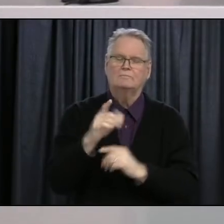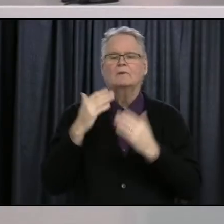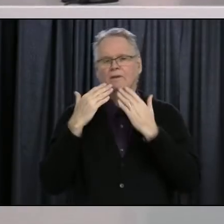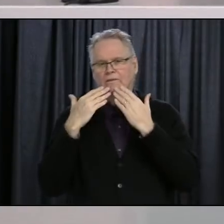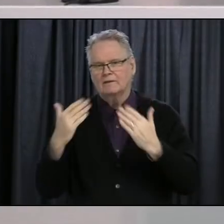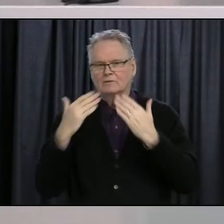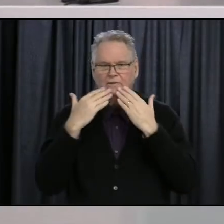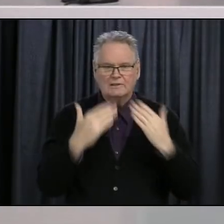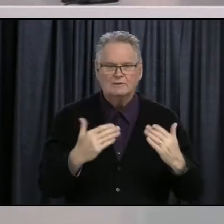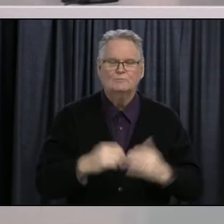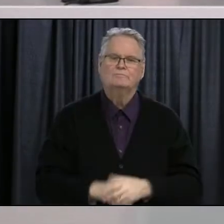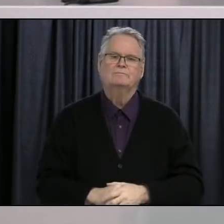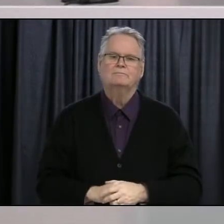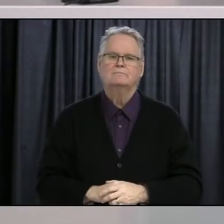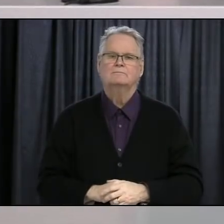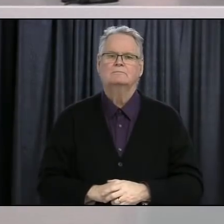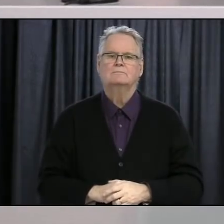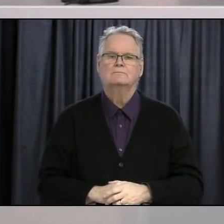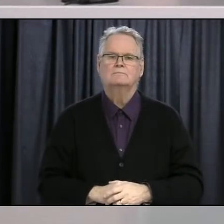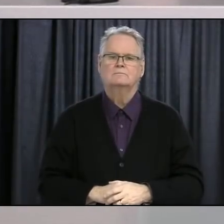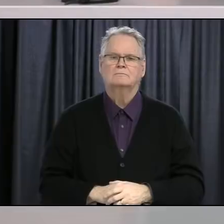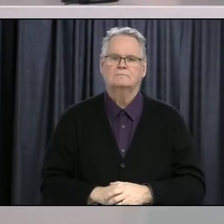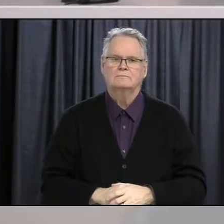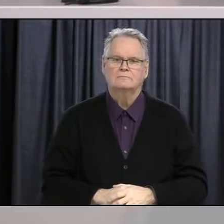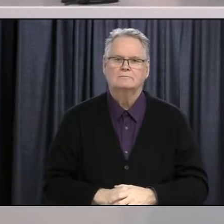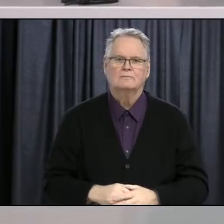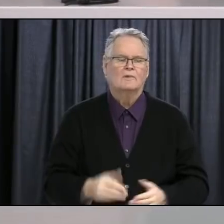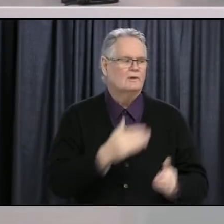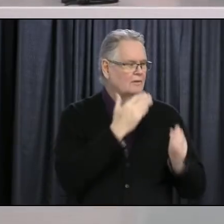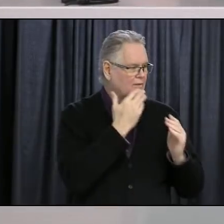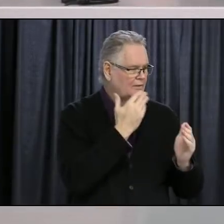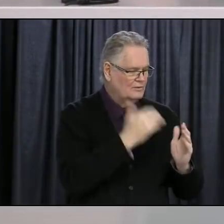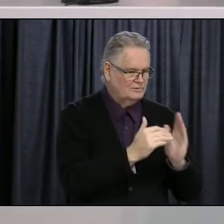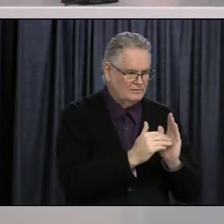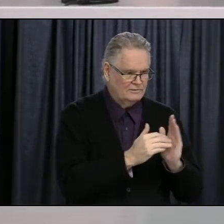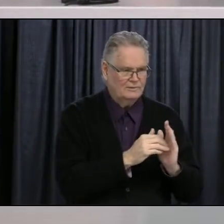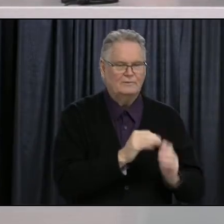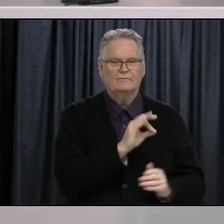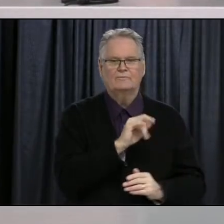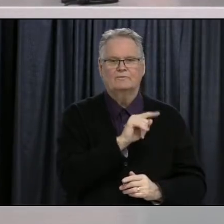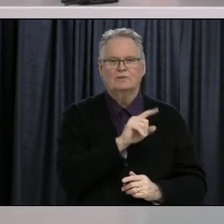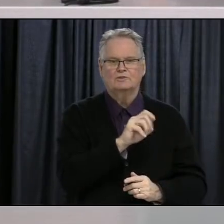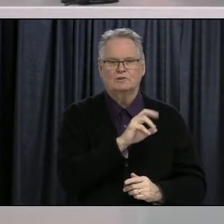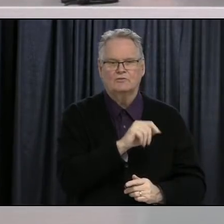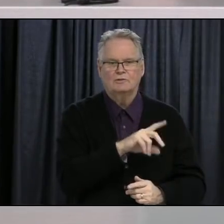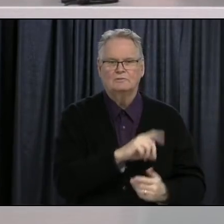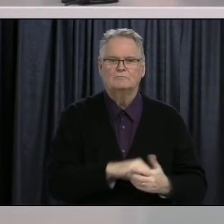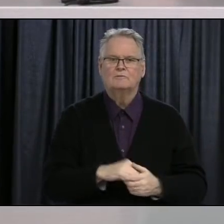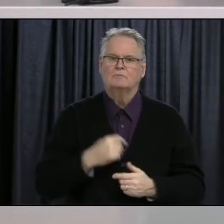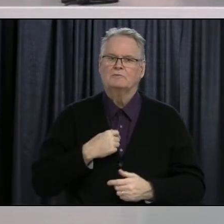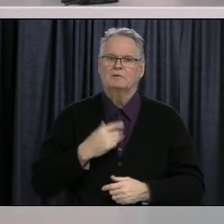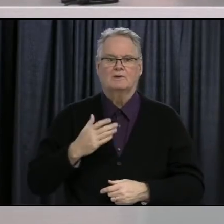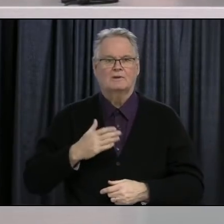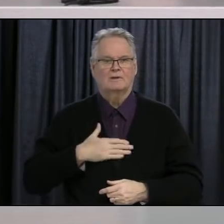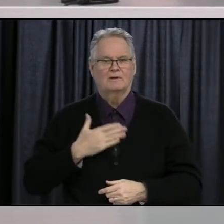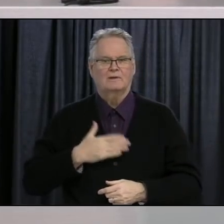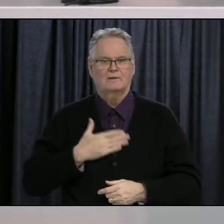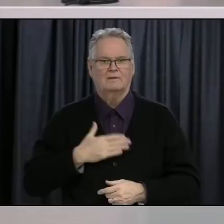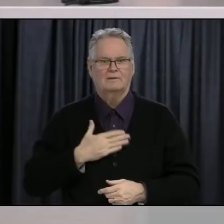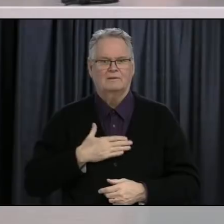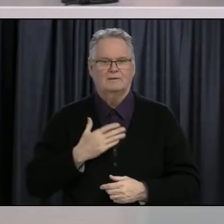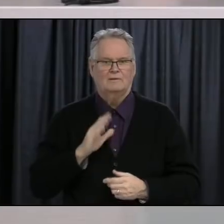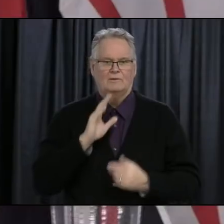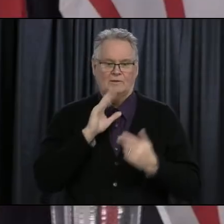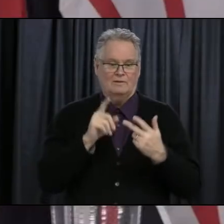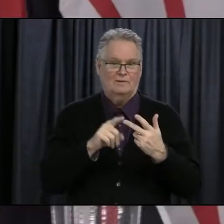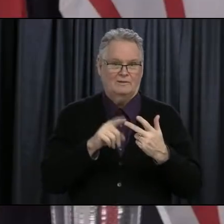Well, thank you, Dr. Fitzgerald. It's a great day indeed, as we heard the news of AstraZeneca, and I think that's a very positive